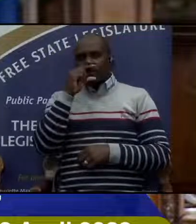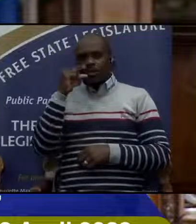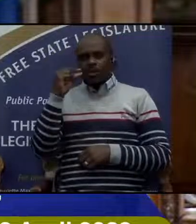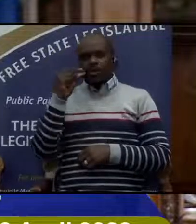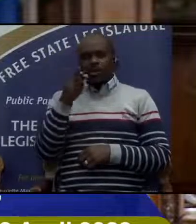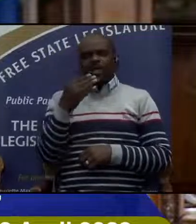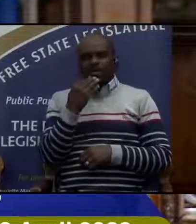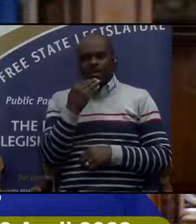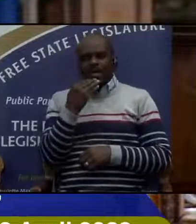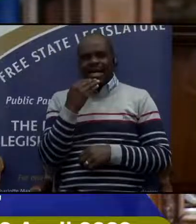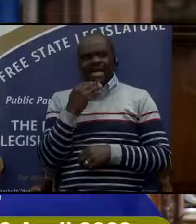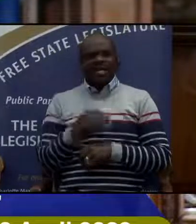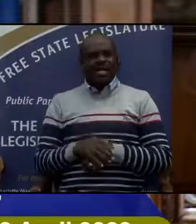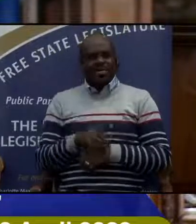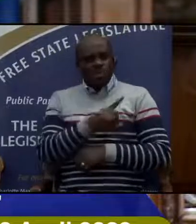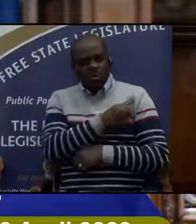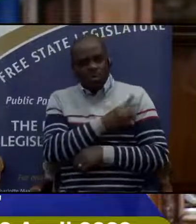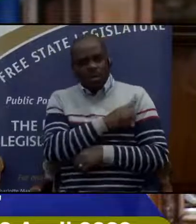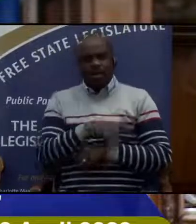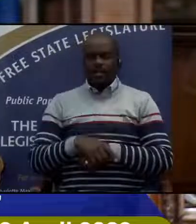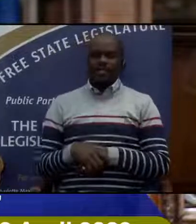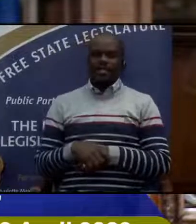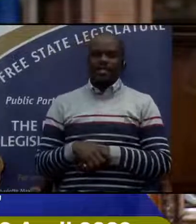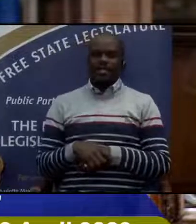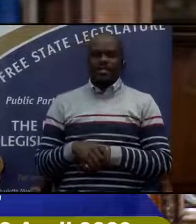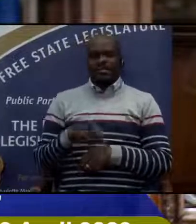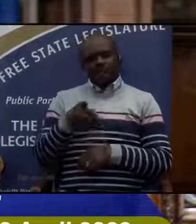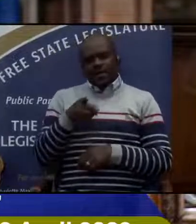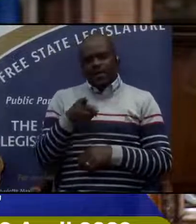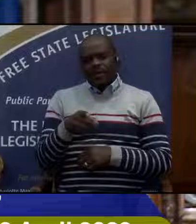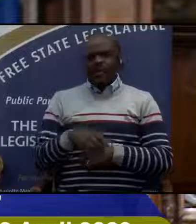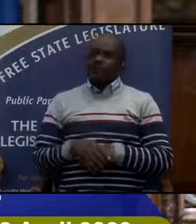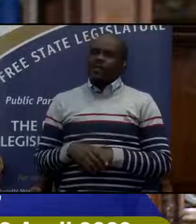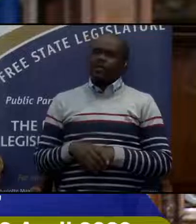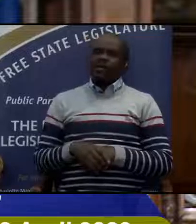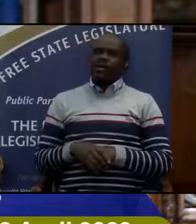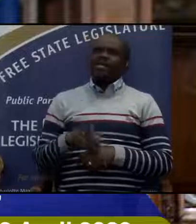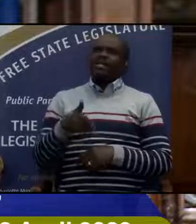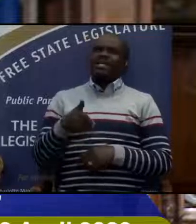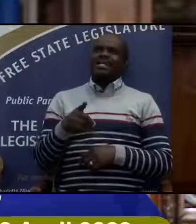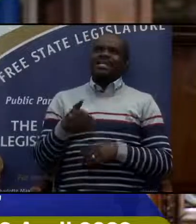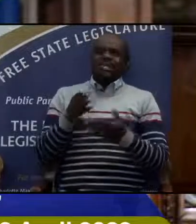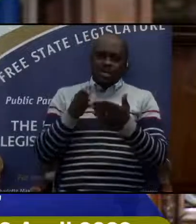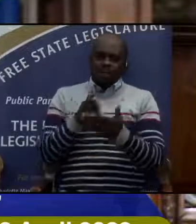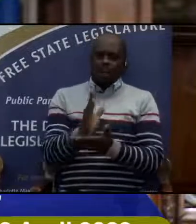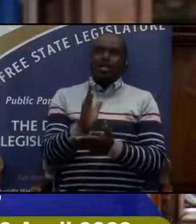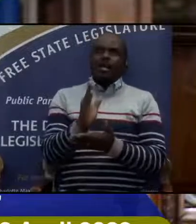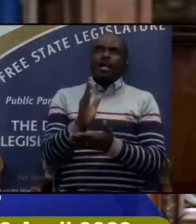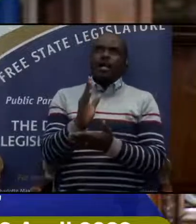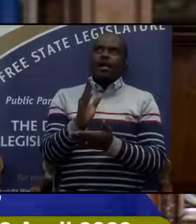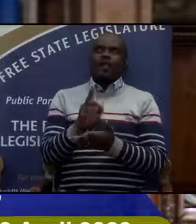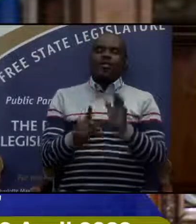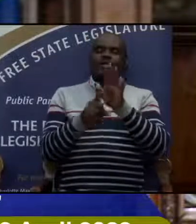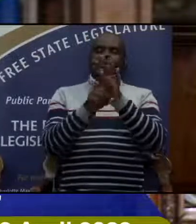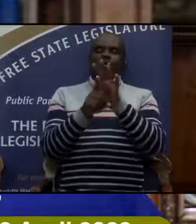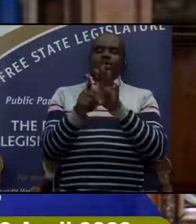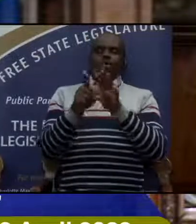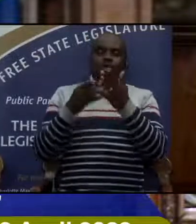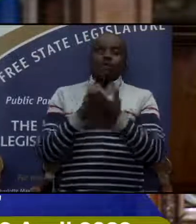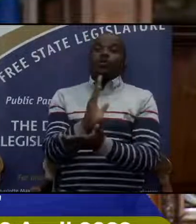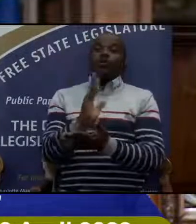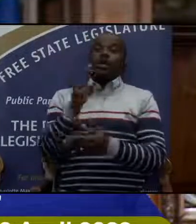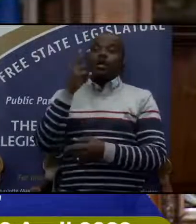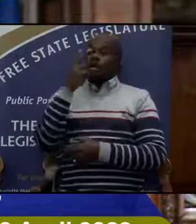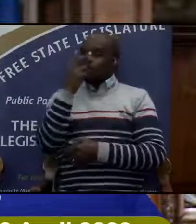It was named after the interest of white people. After having Bajaele Bomoshosho Kadikanono,